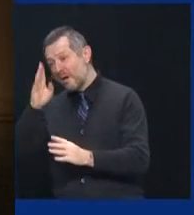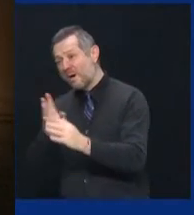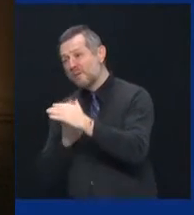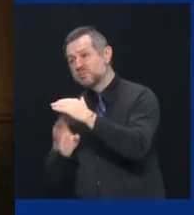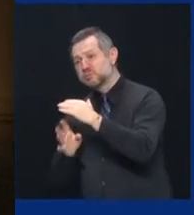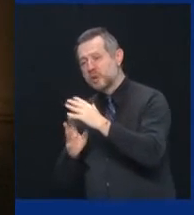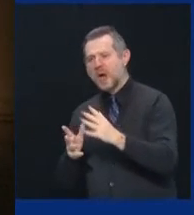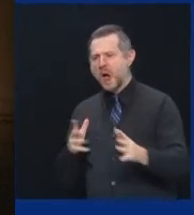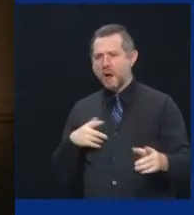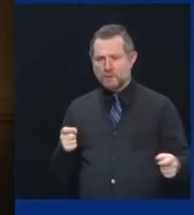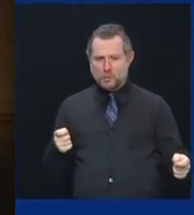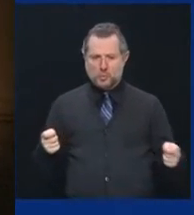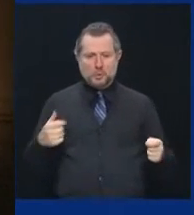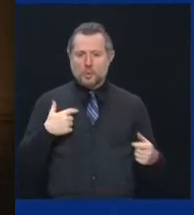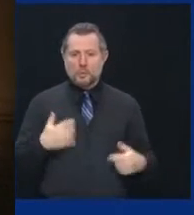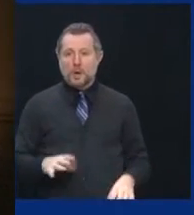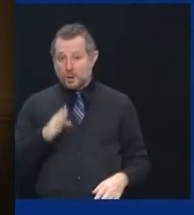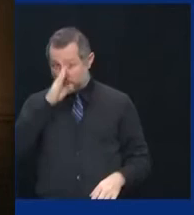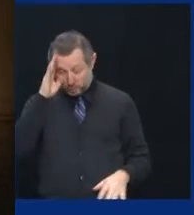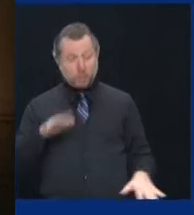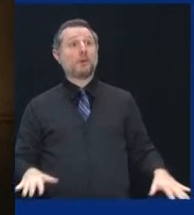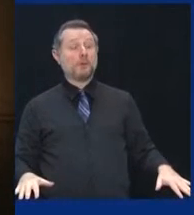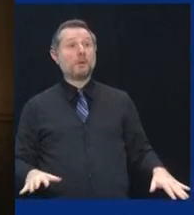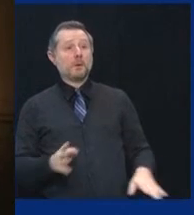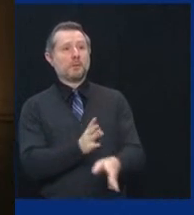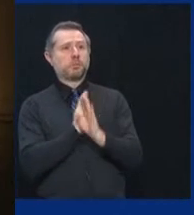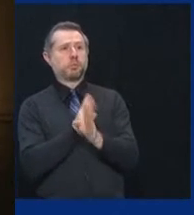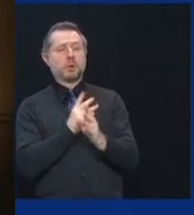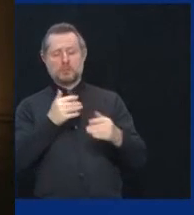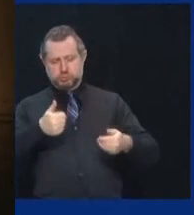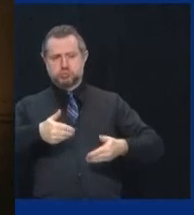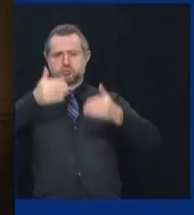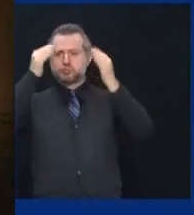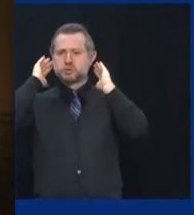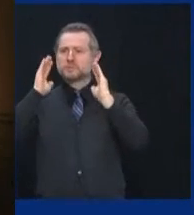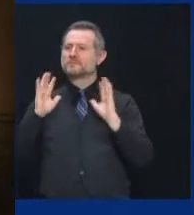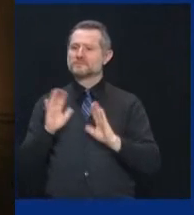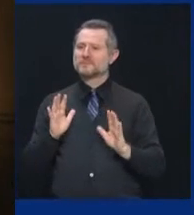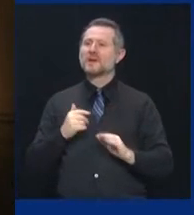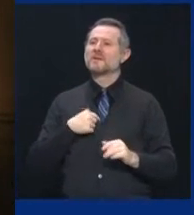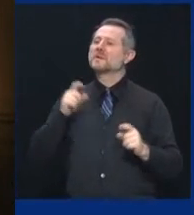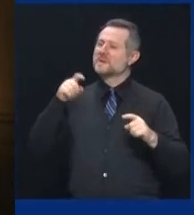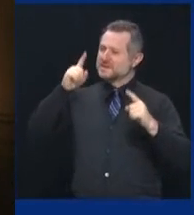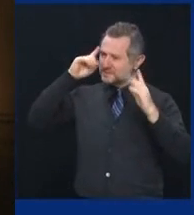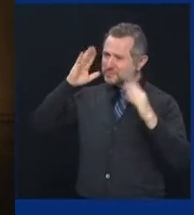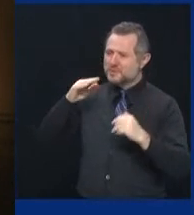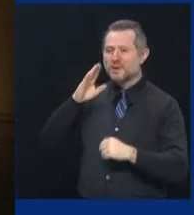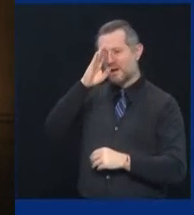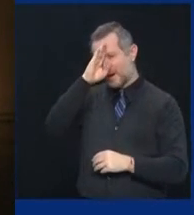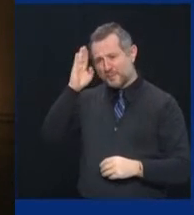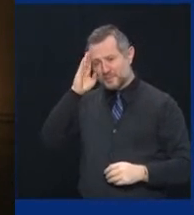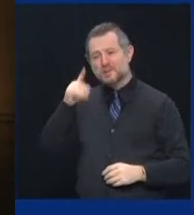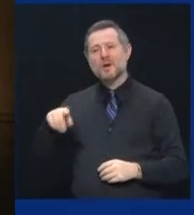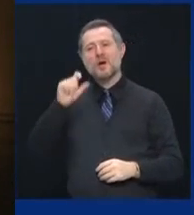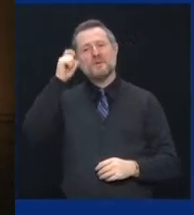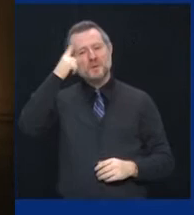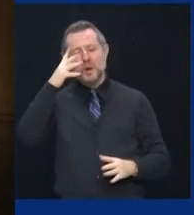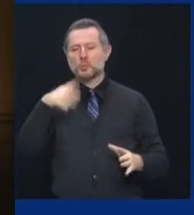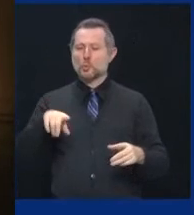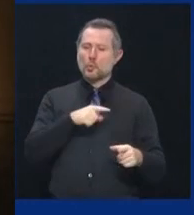not overwhelmed. We need the highest level of performance from our hospitals and local governments. If the